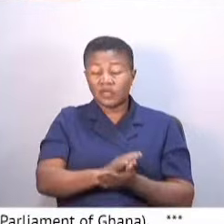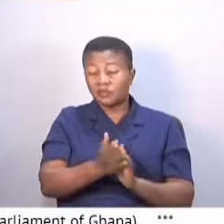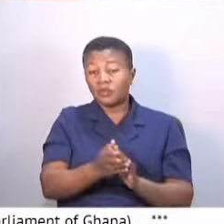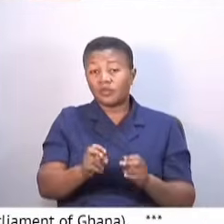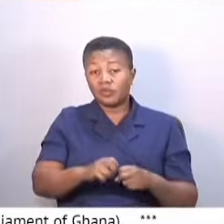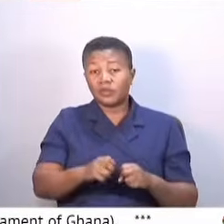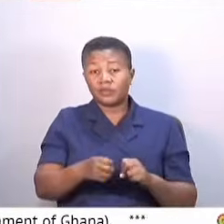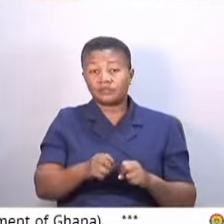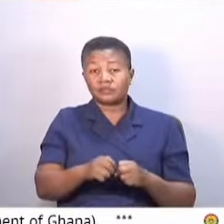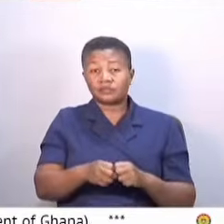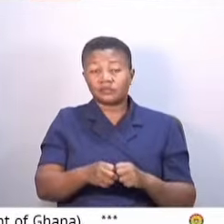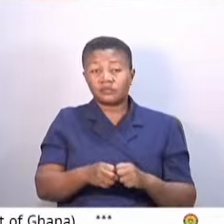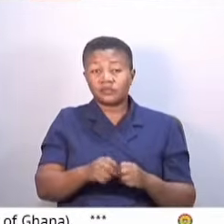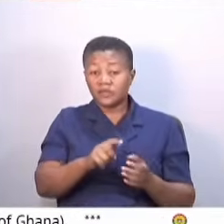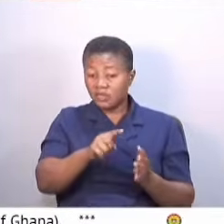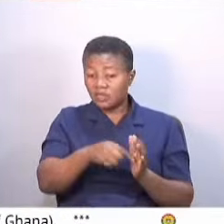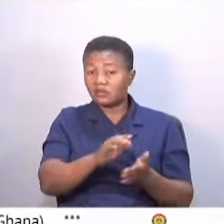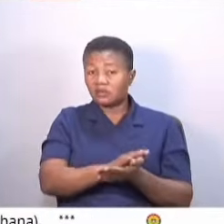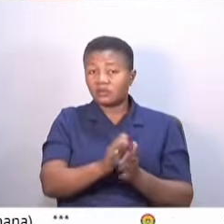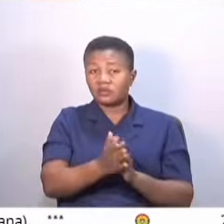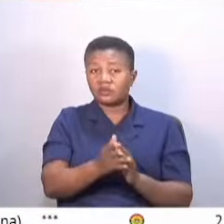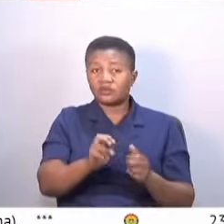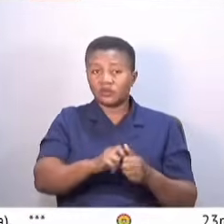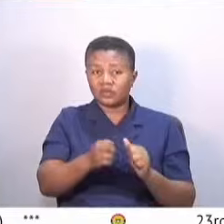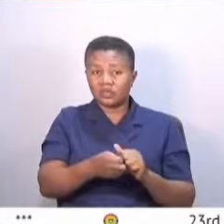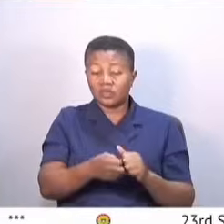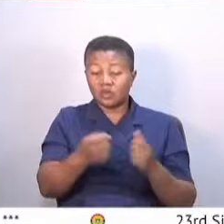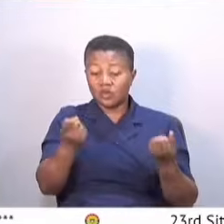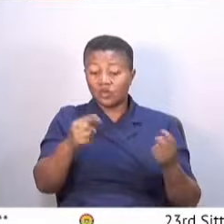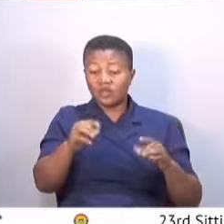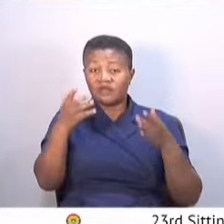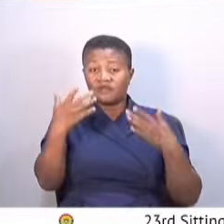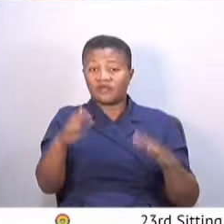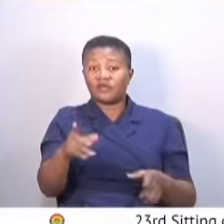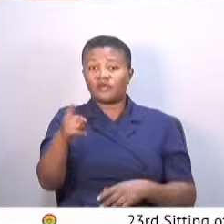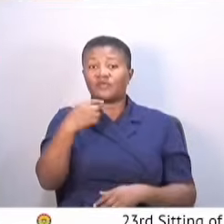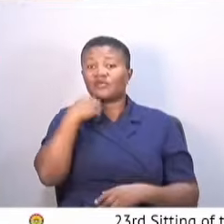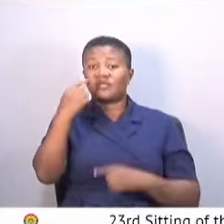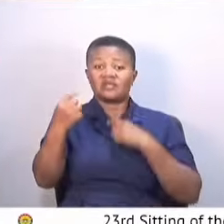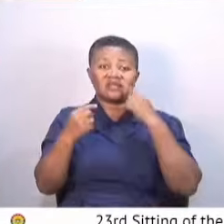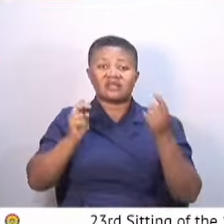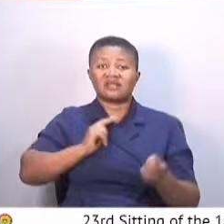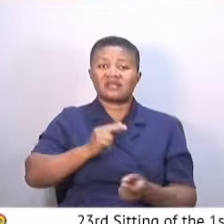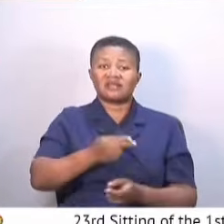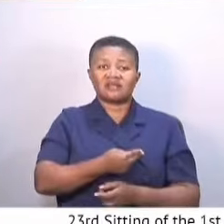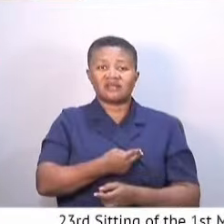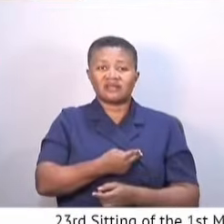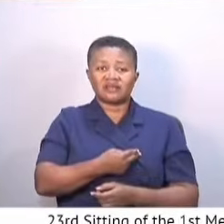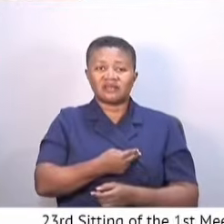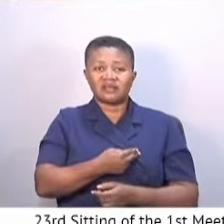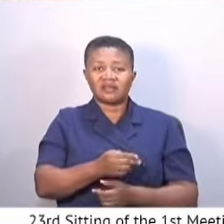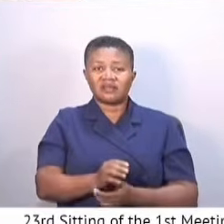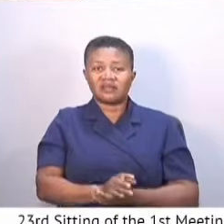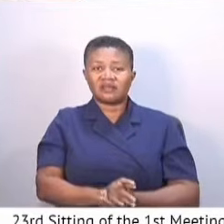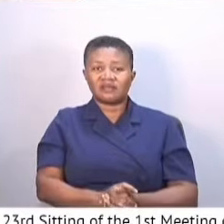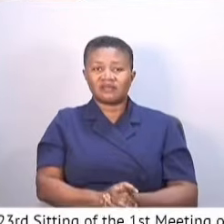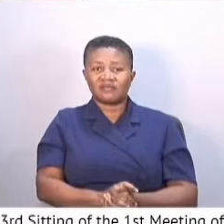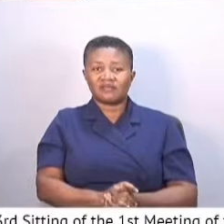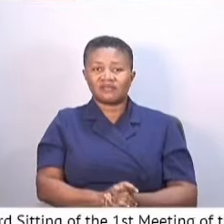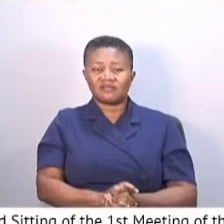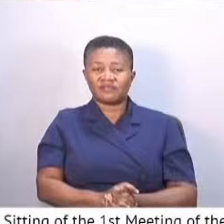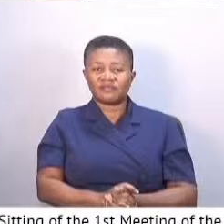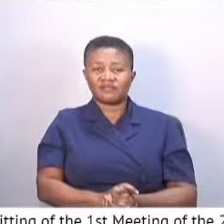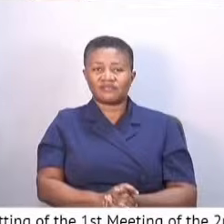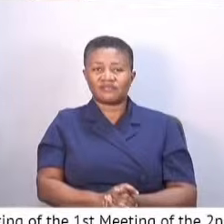problem. It is becoming a problem. And then when you finish, then you come and tell us that Ukraine is 7,000 kilometers away. Meanwhile, you are here, you are